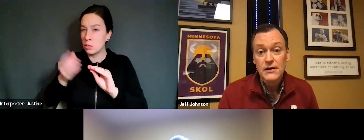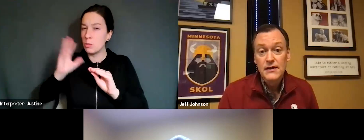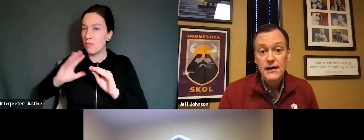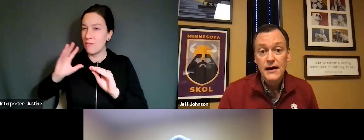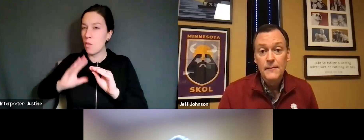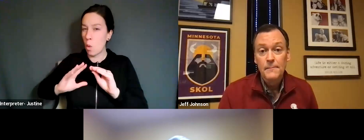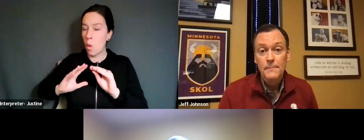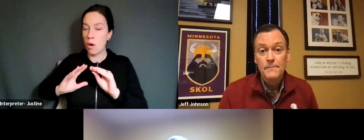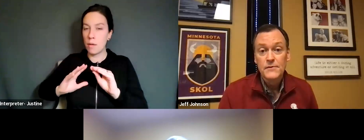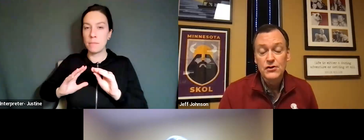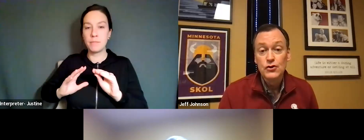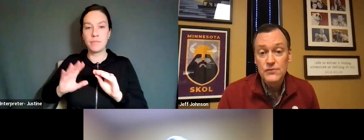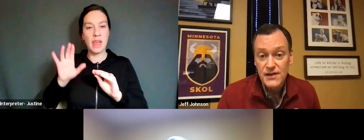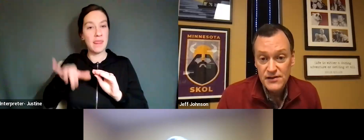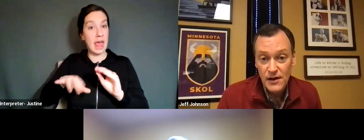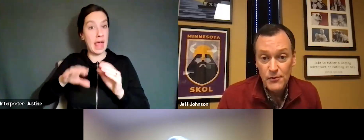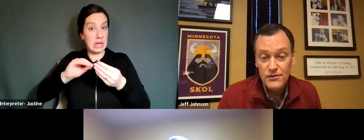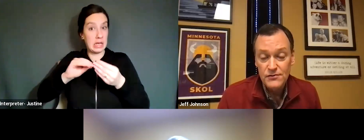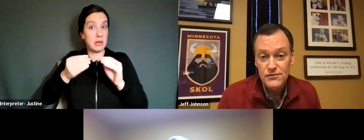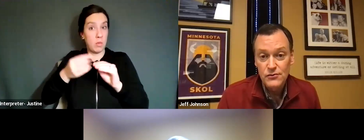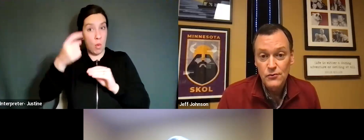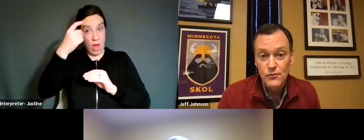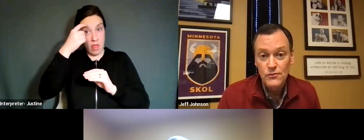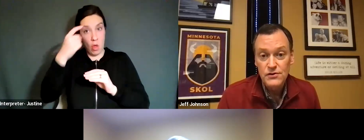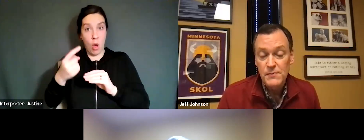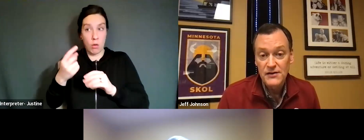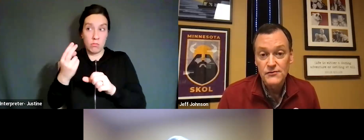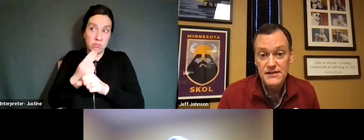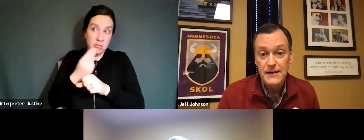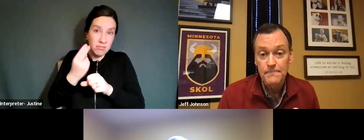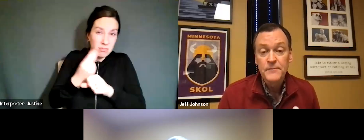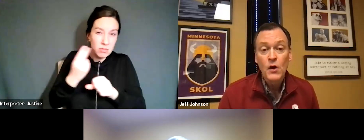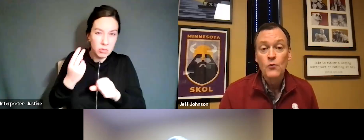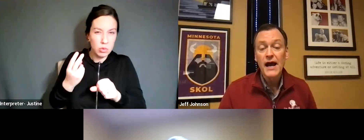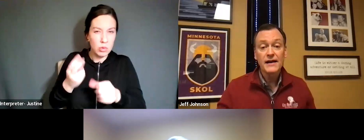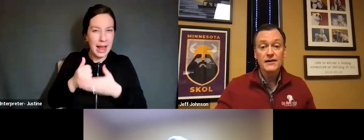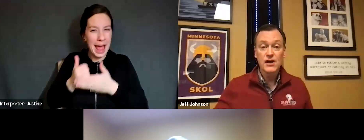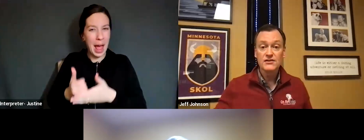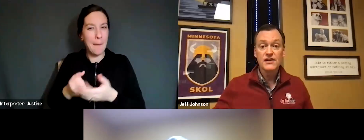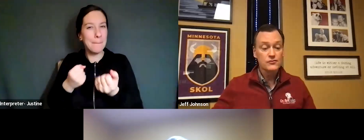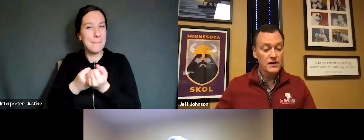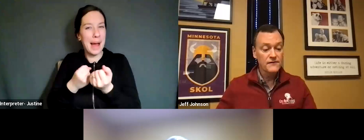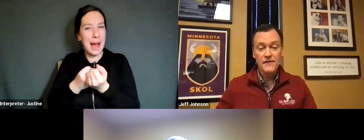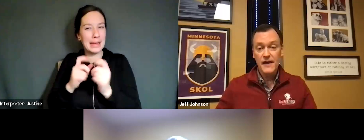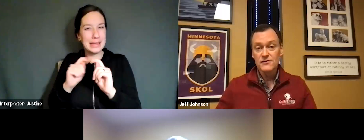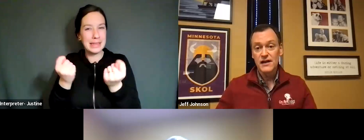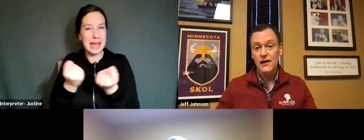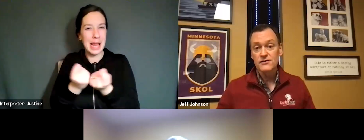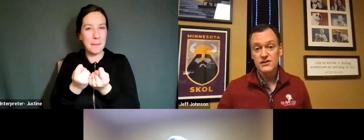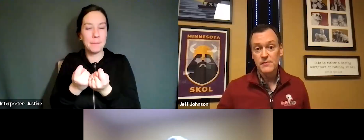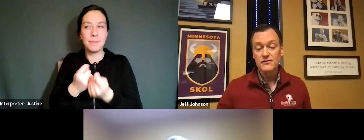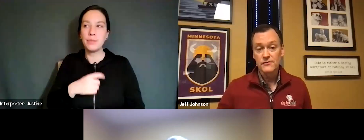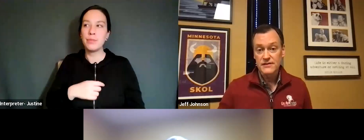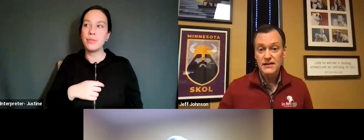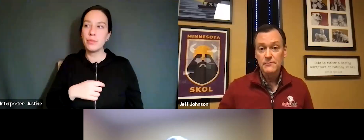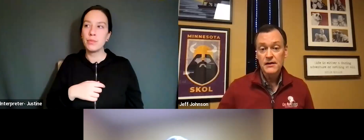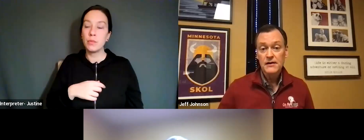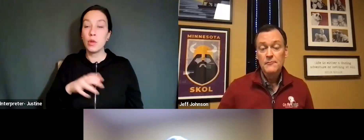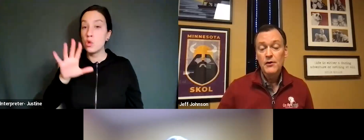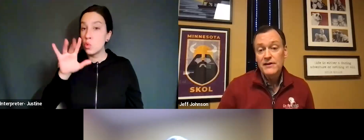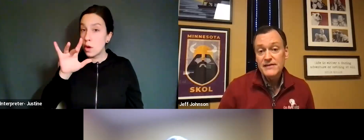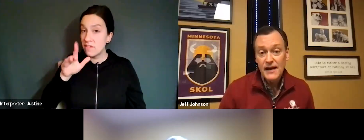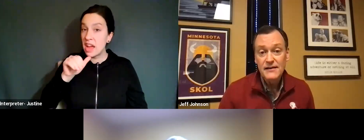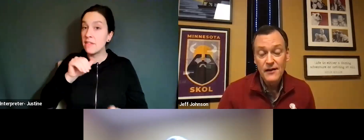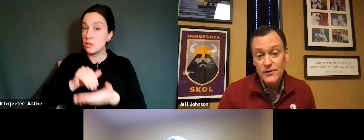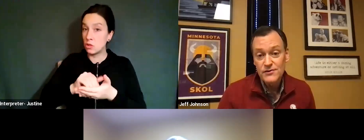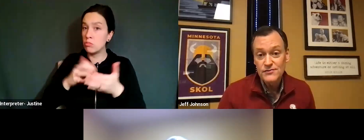continue to use as a number to sponsor a team. We're not going to change that $25,000 to sponsor a team,